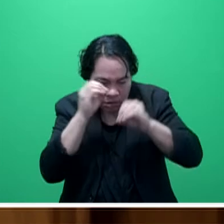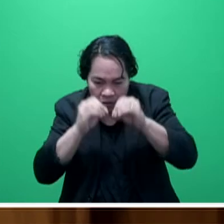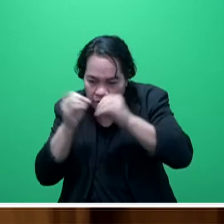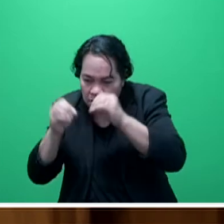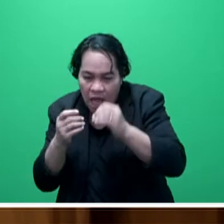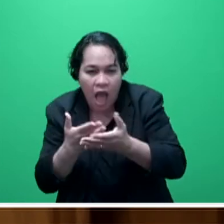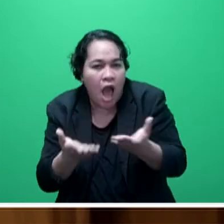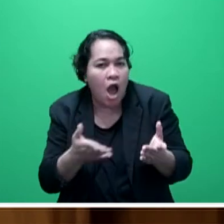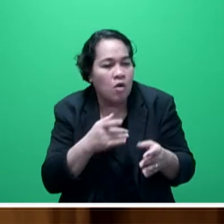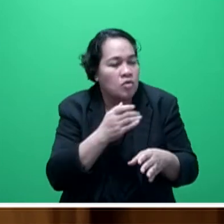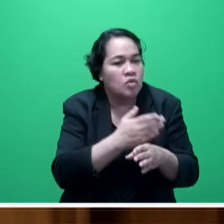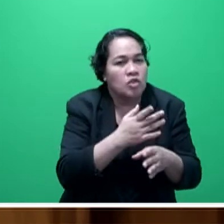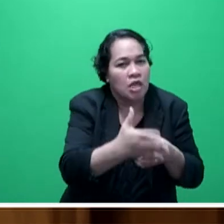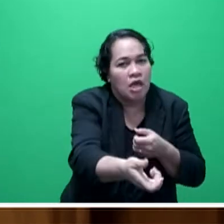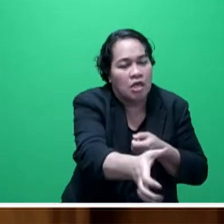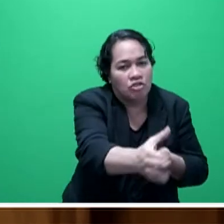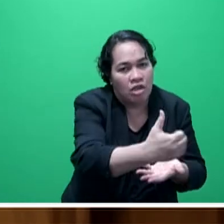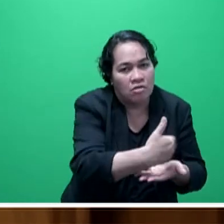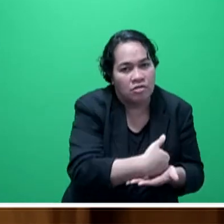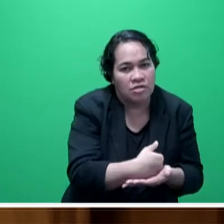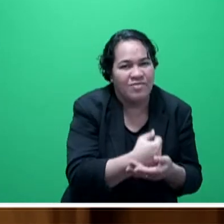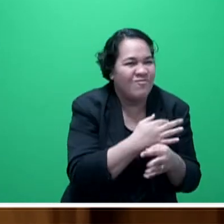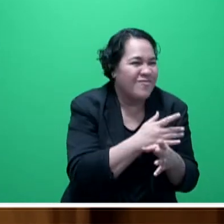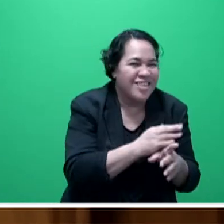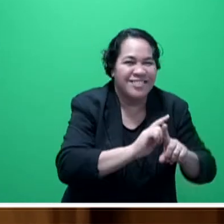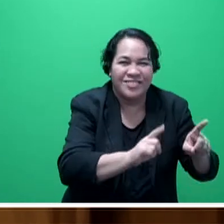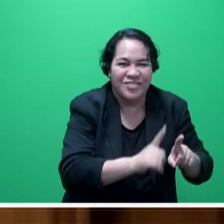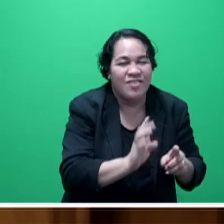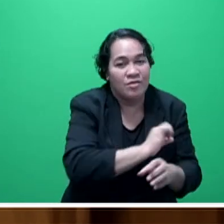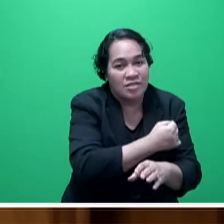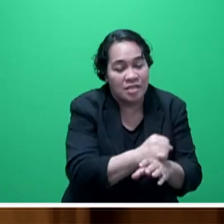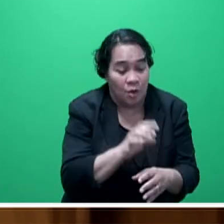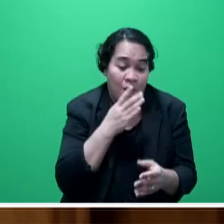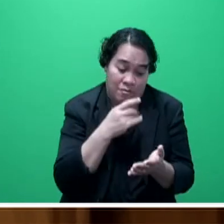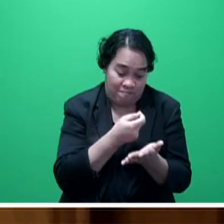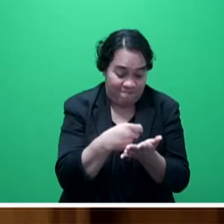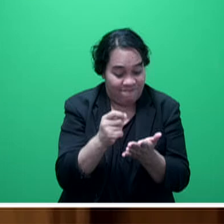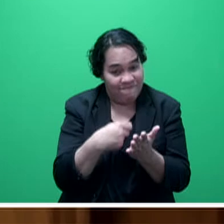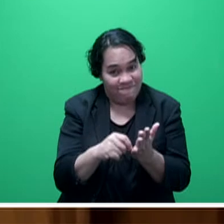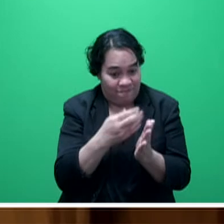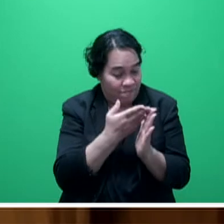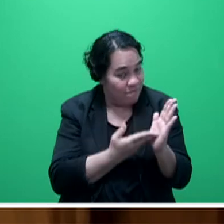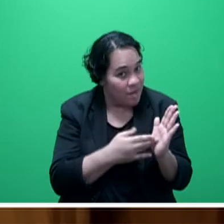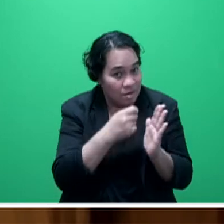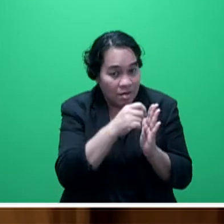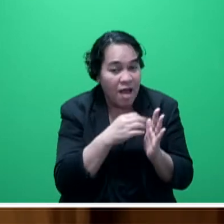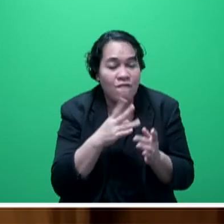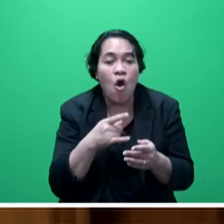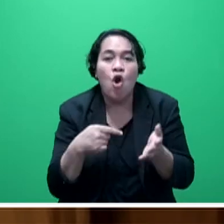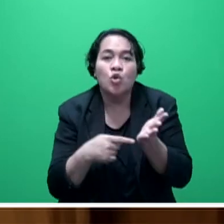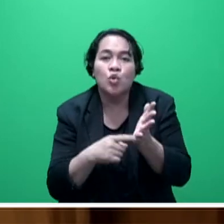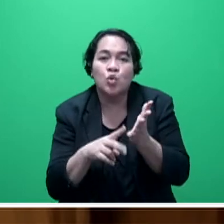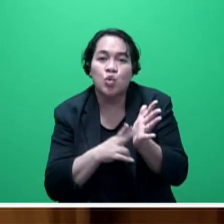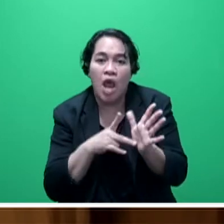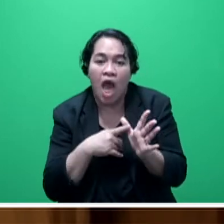sea. Honourable Speaker, while the EMS project ticks all the boxes for sustainable tuna management,